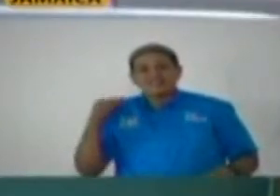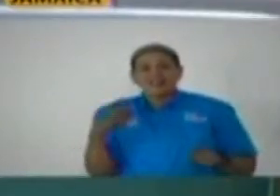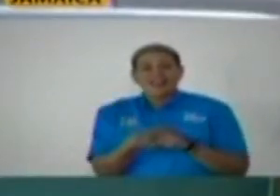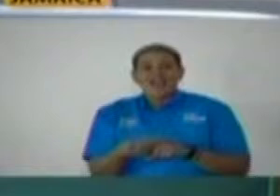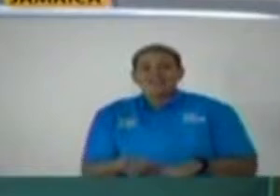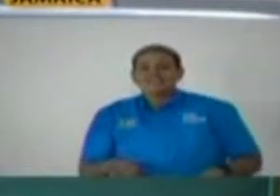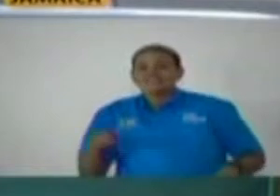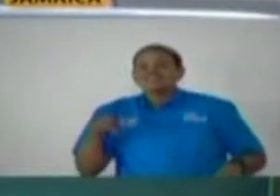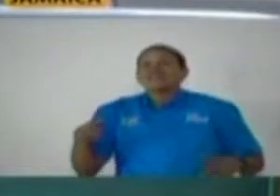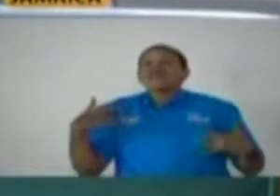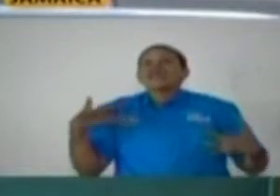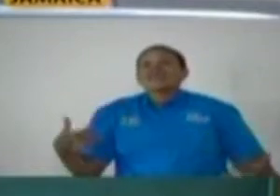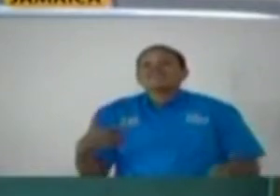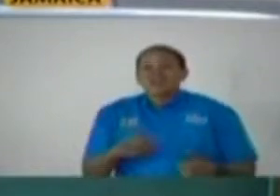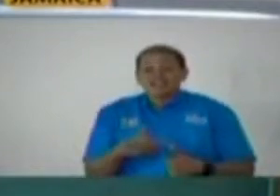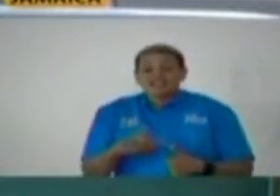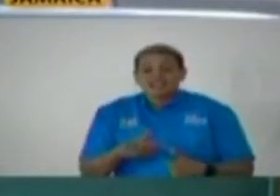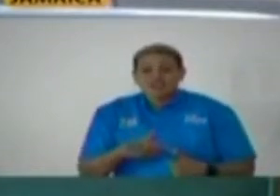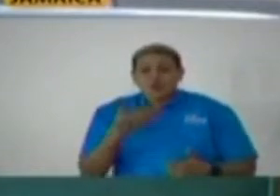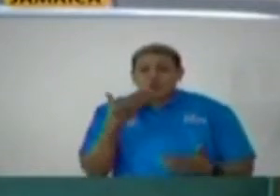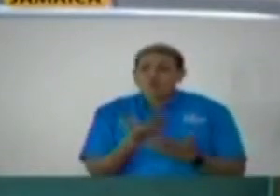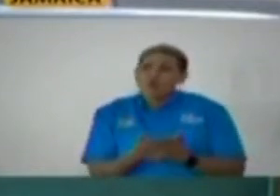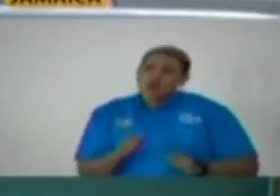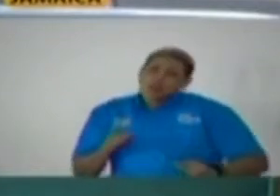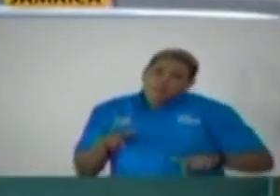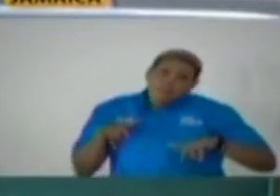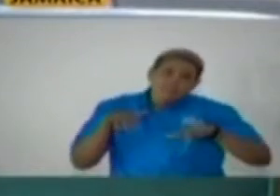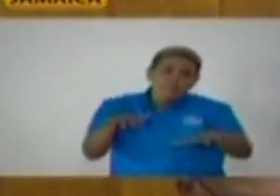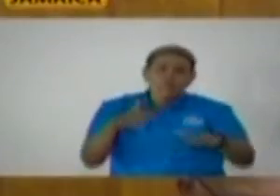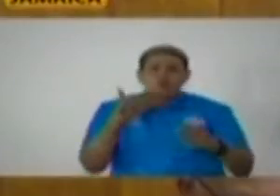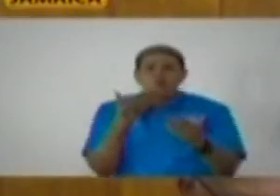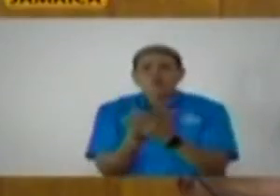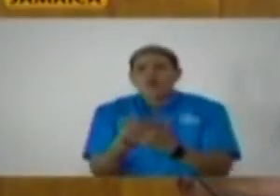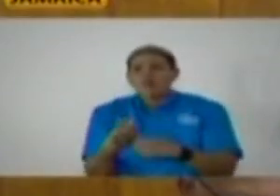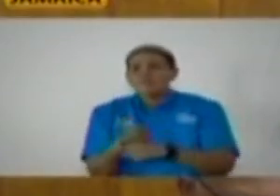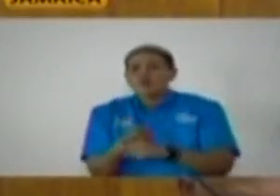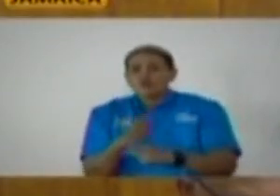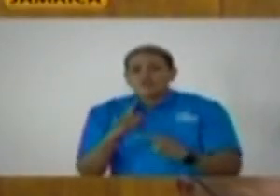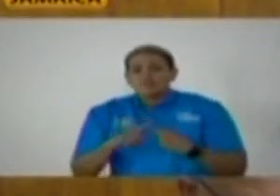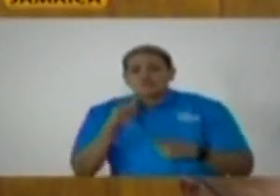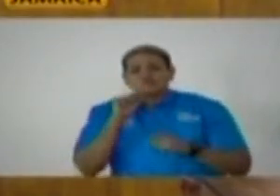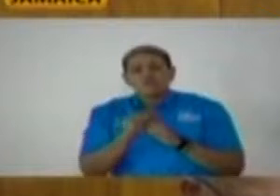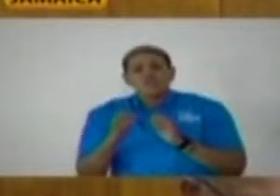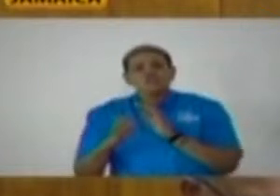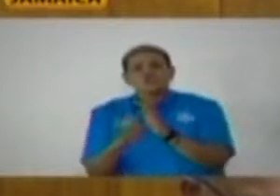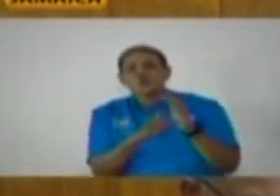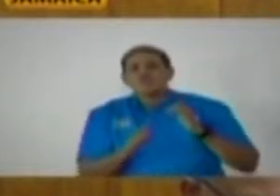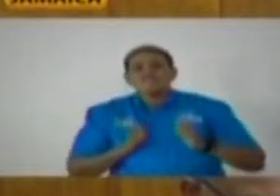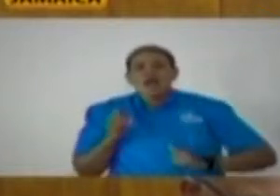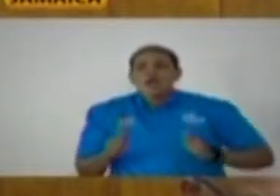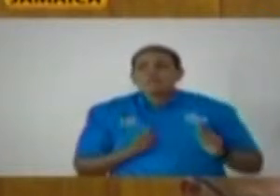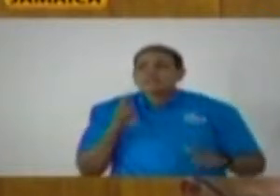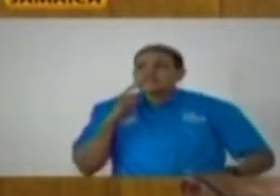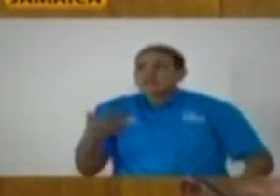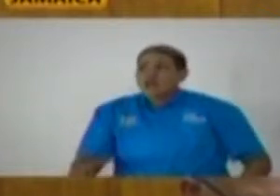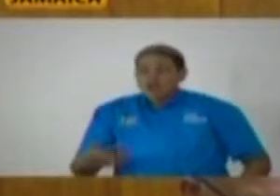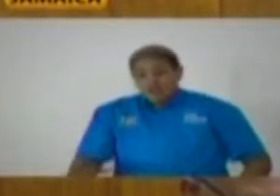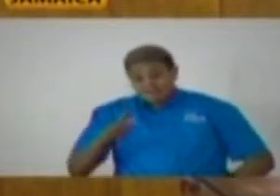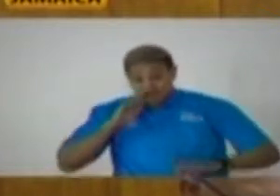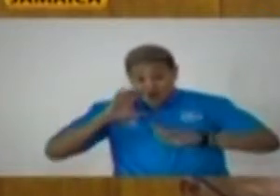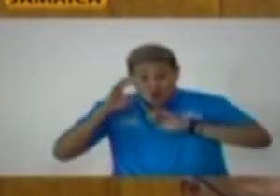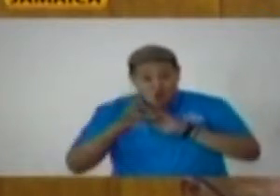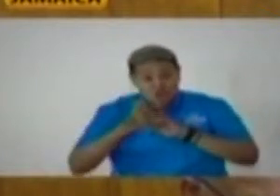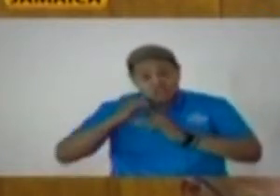Madam Speaker, these events were well patronized, well produced, and really showcased the viability of arts,